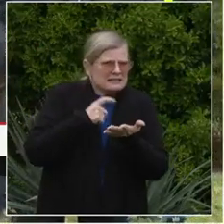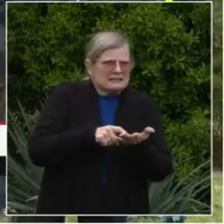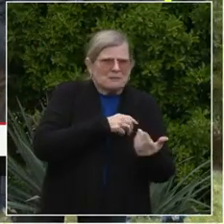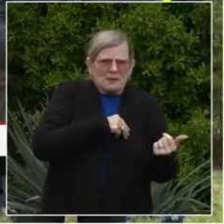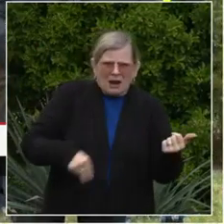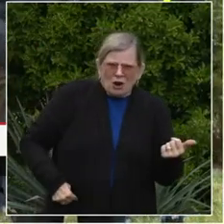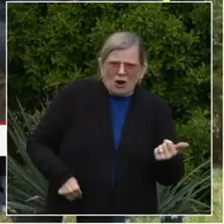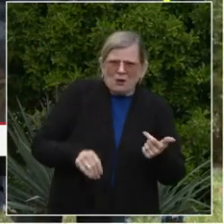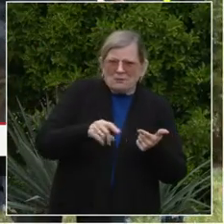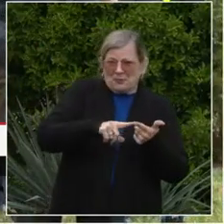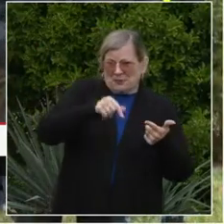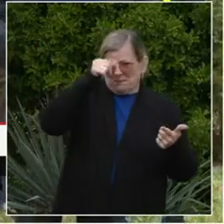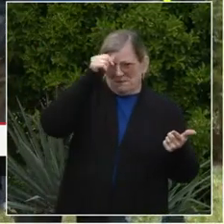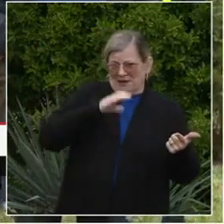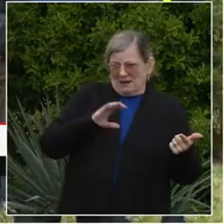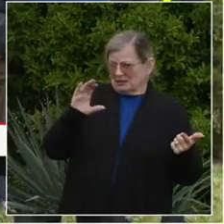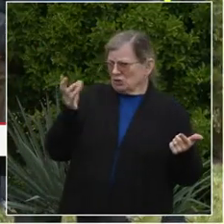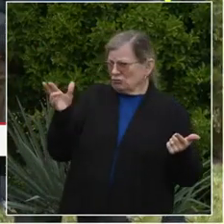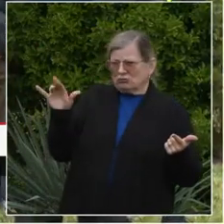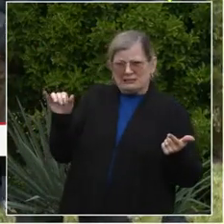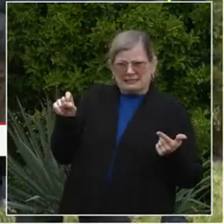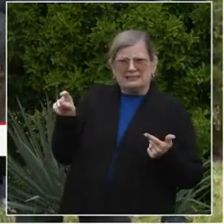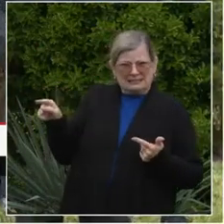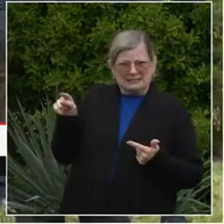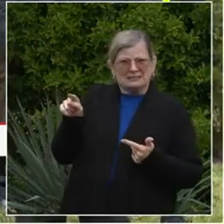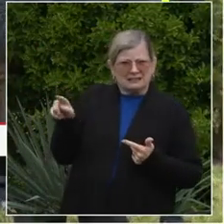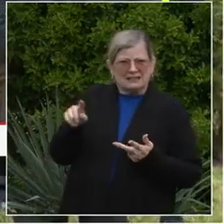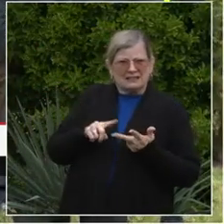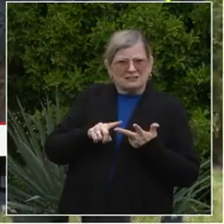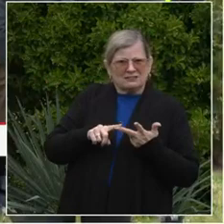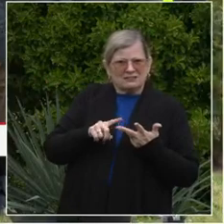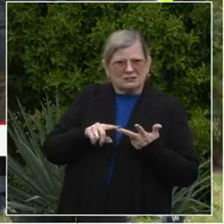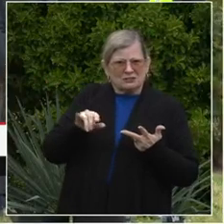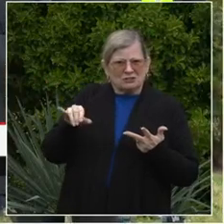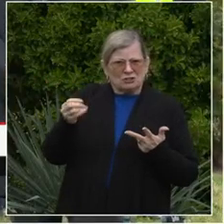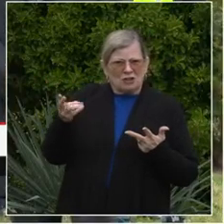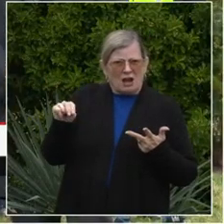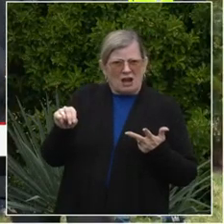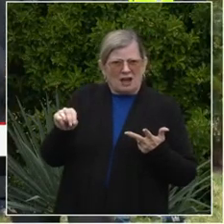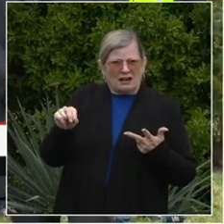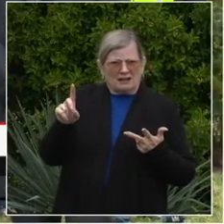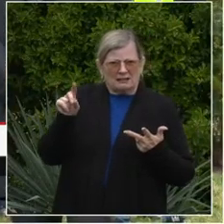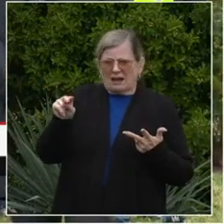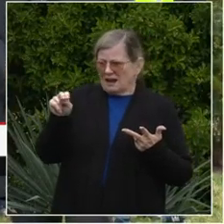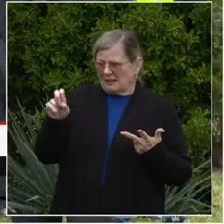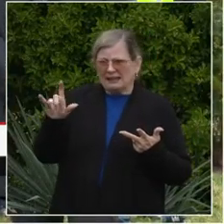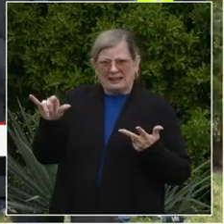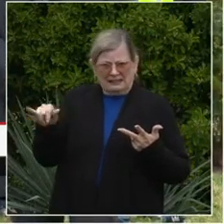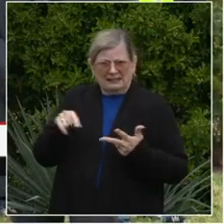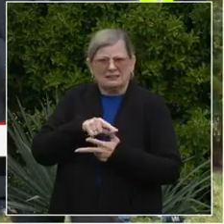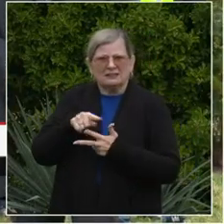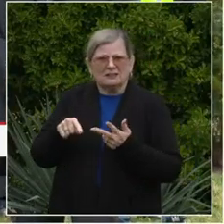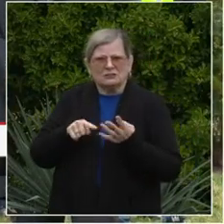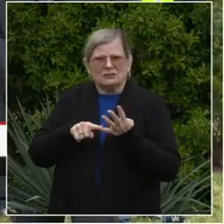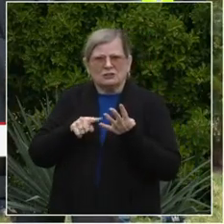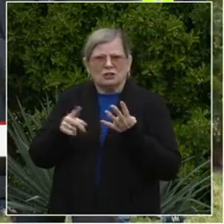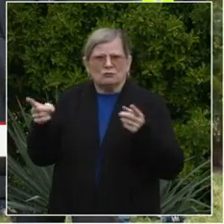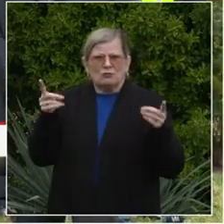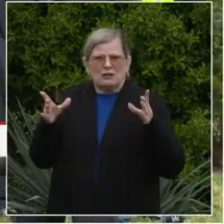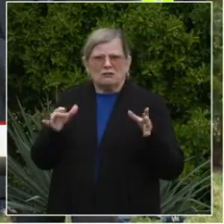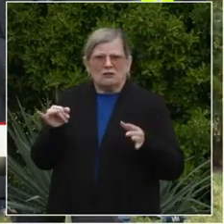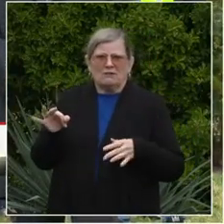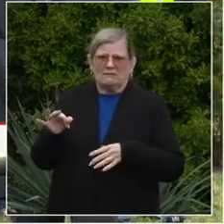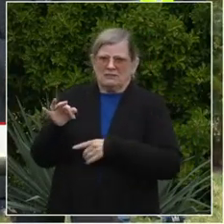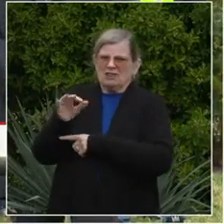here, John Donnelly, our Chief of the Fire and EMS, as well as Director Chris Rodriguez, who is the Director of Homeland